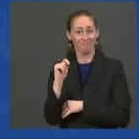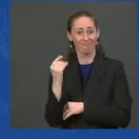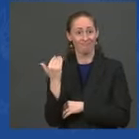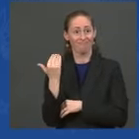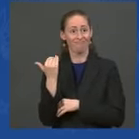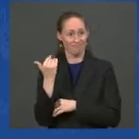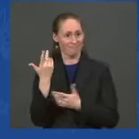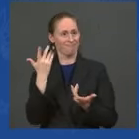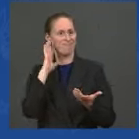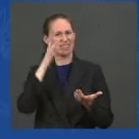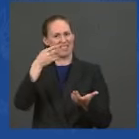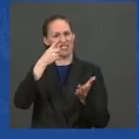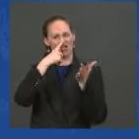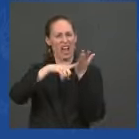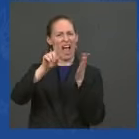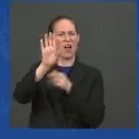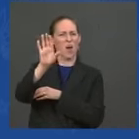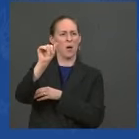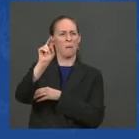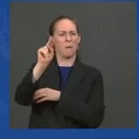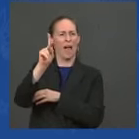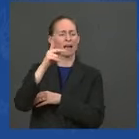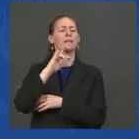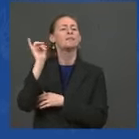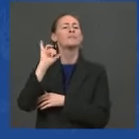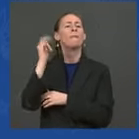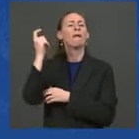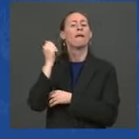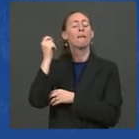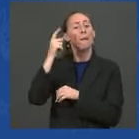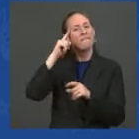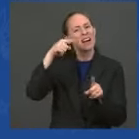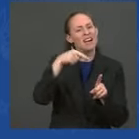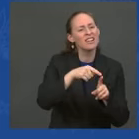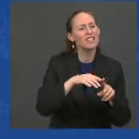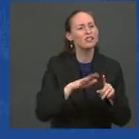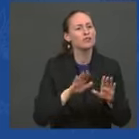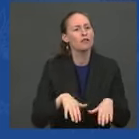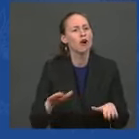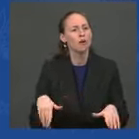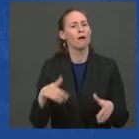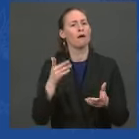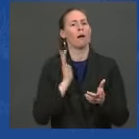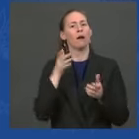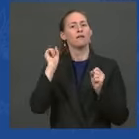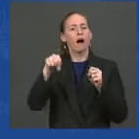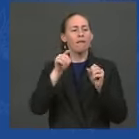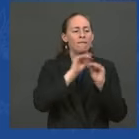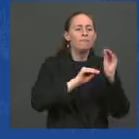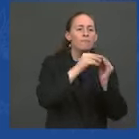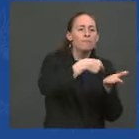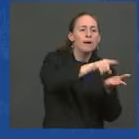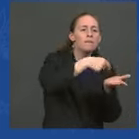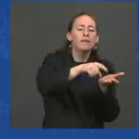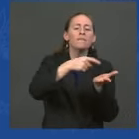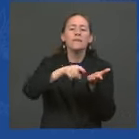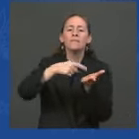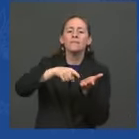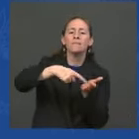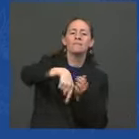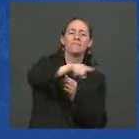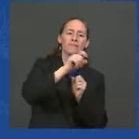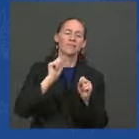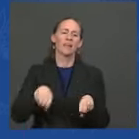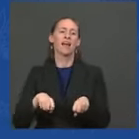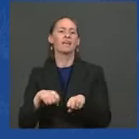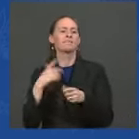just like you get your Social Security check. But it's for your children. It's for being able to raise your kids. That monthly tax cut for parents